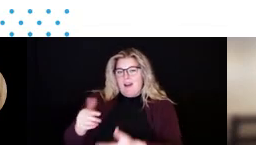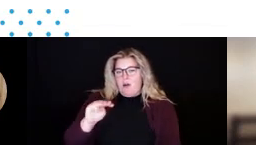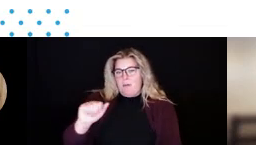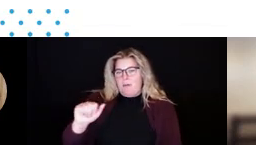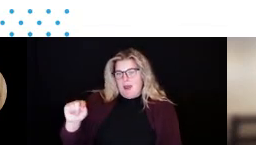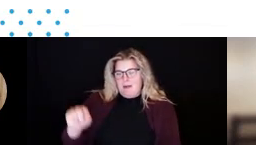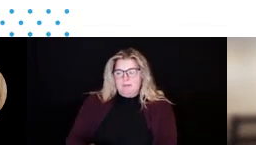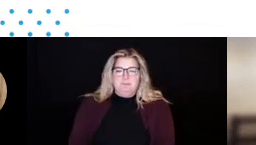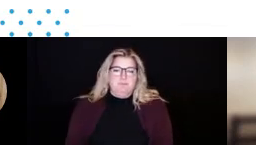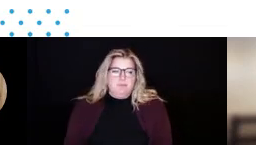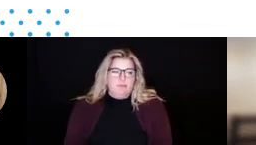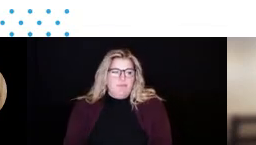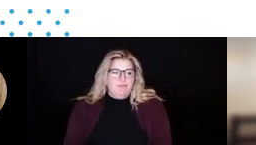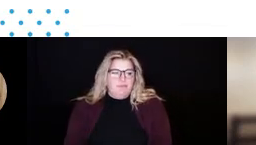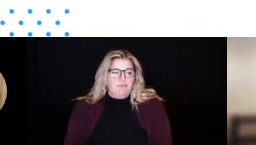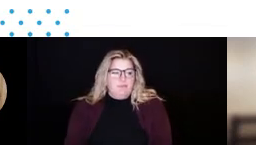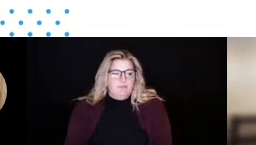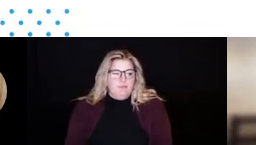himself.